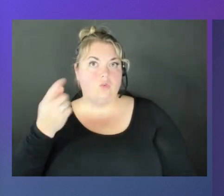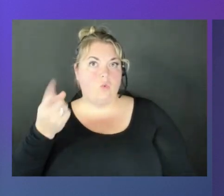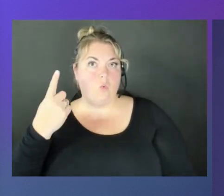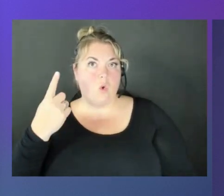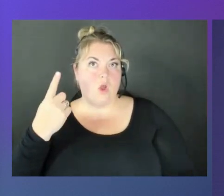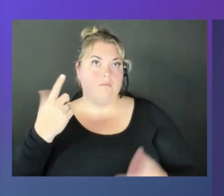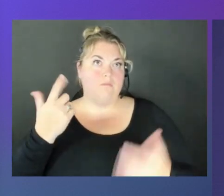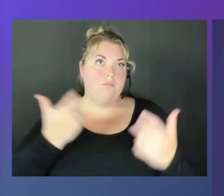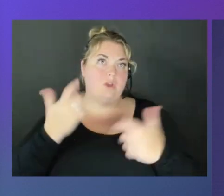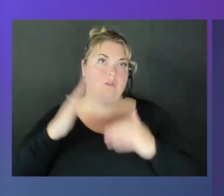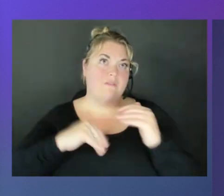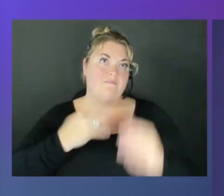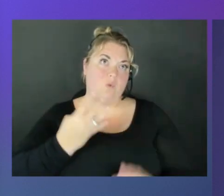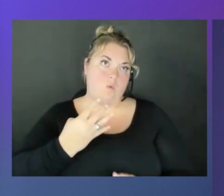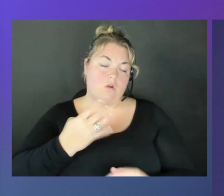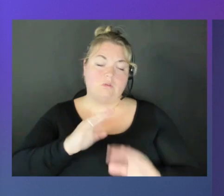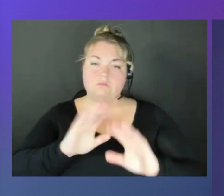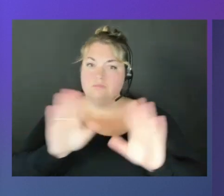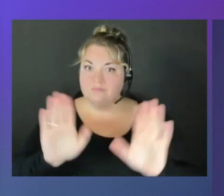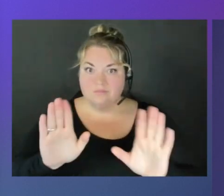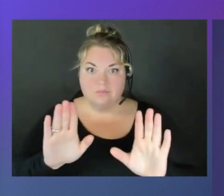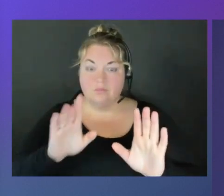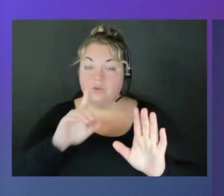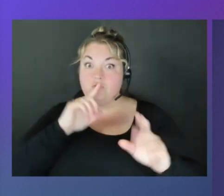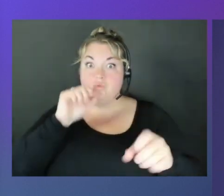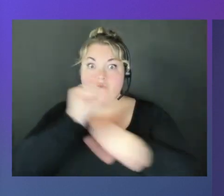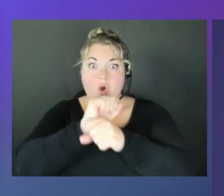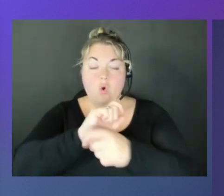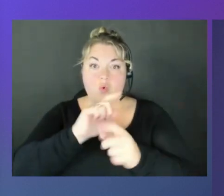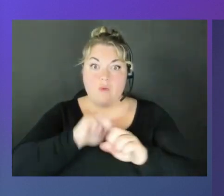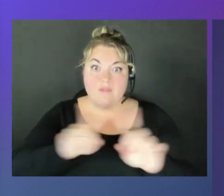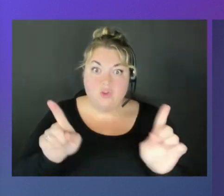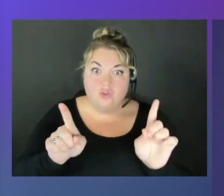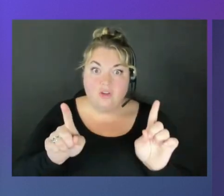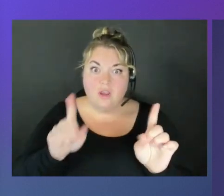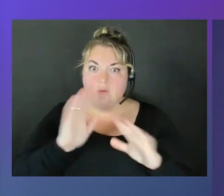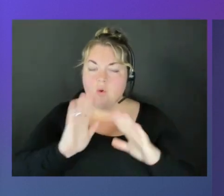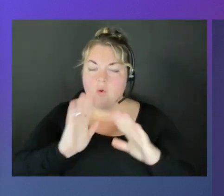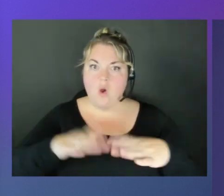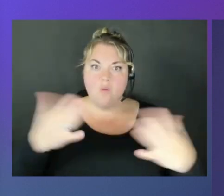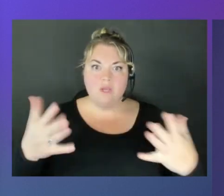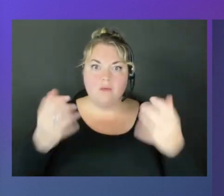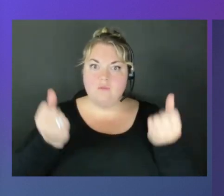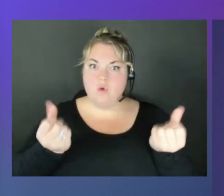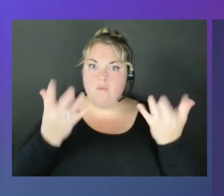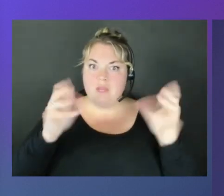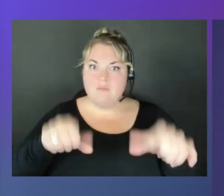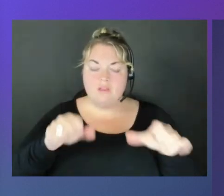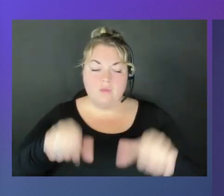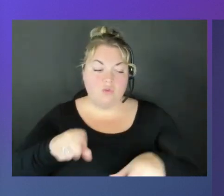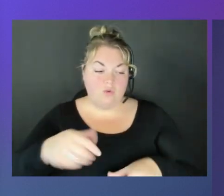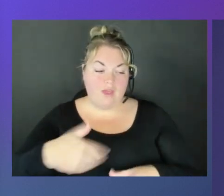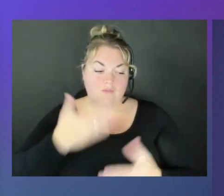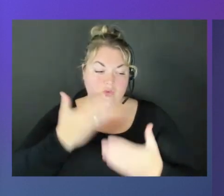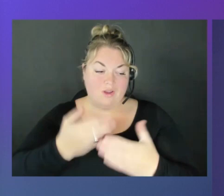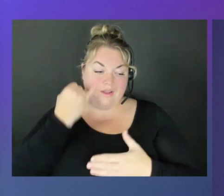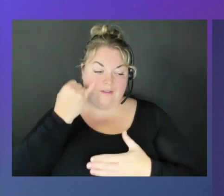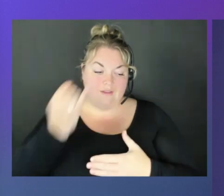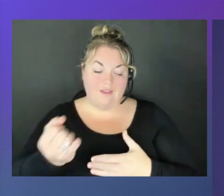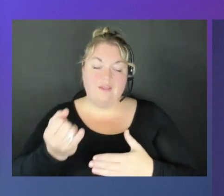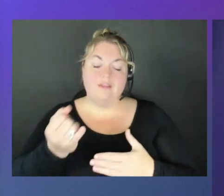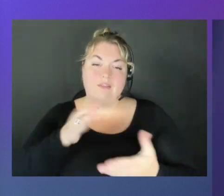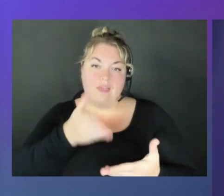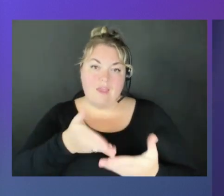the new thing, but it's so revolutionary. It's going to open up so many possibilities. You had some good ideas there, but I'm thinking like